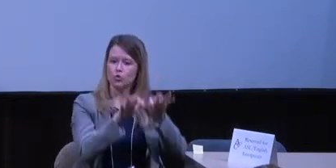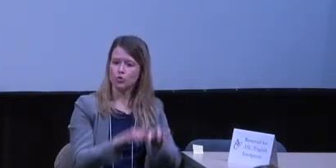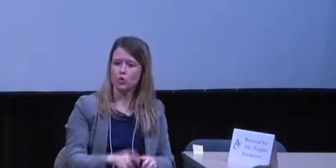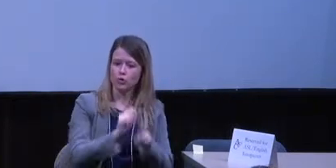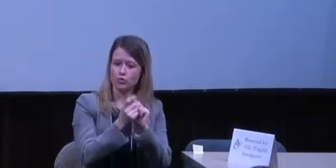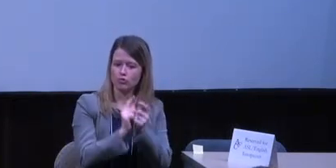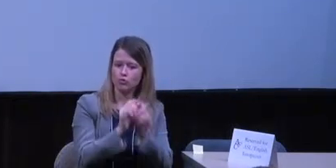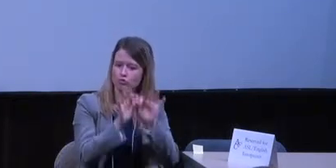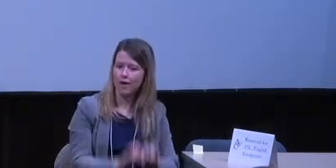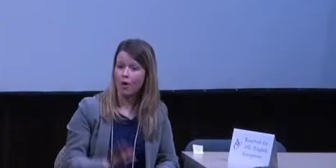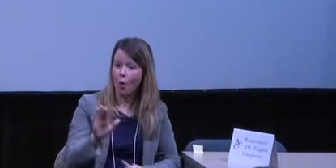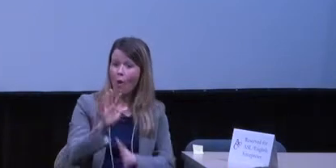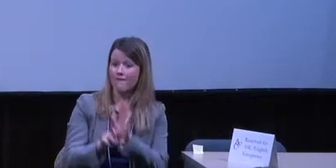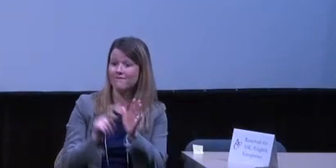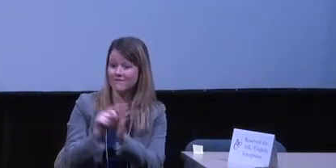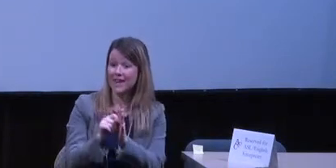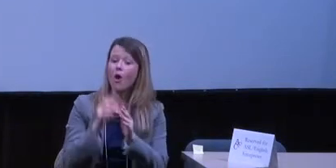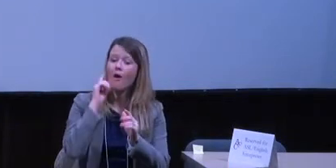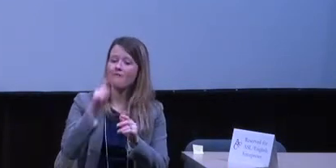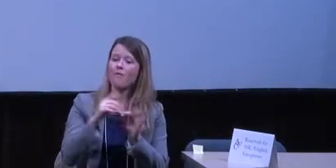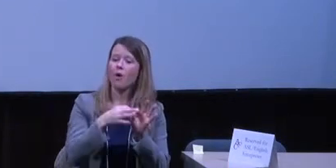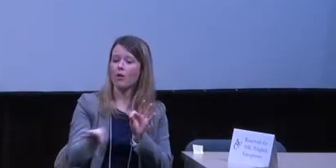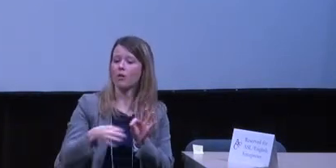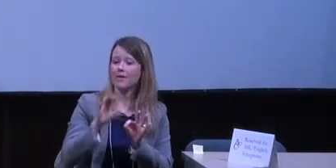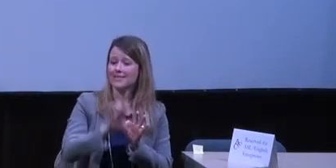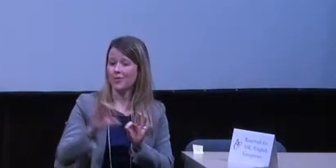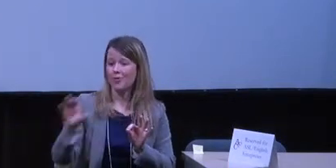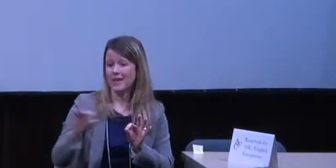videos so that we can produce closed captioning.